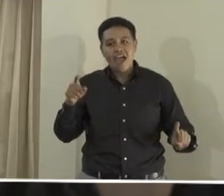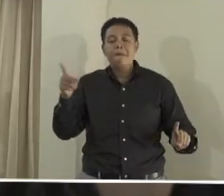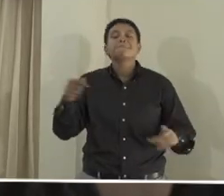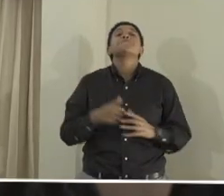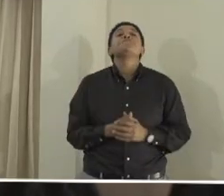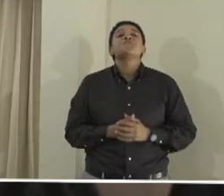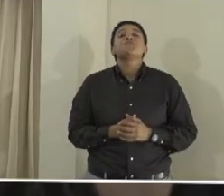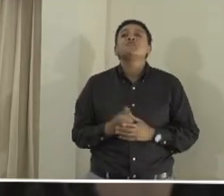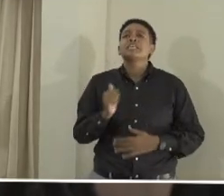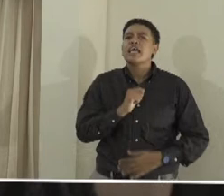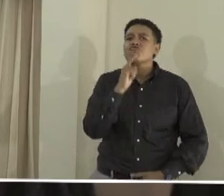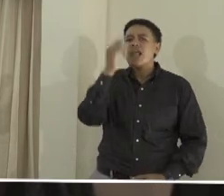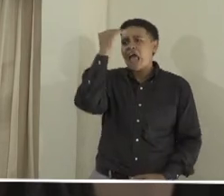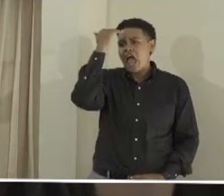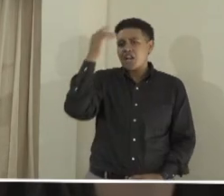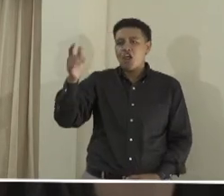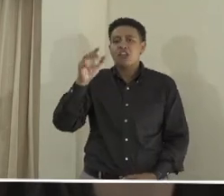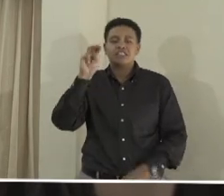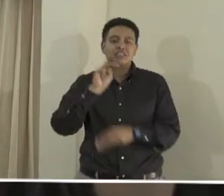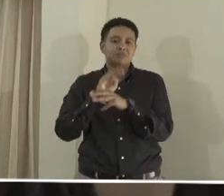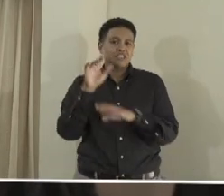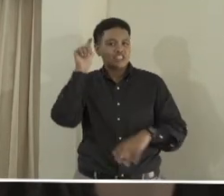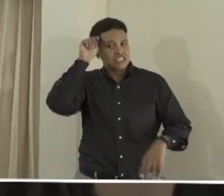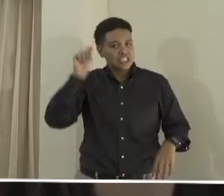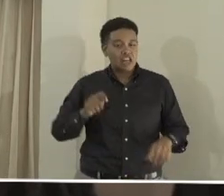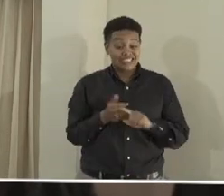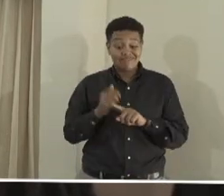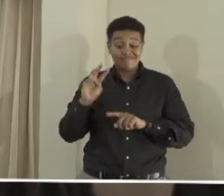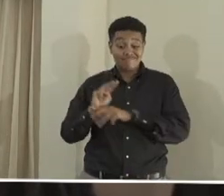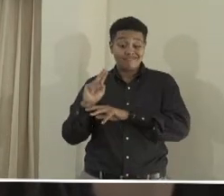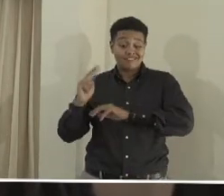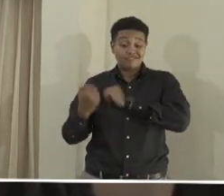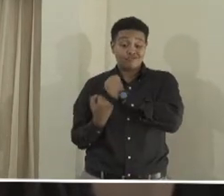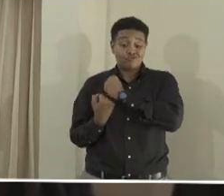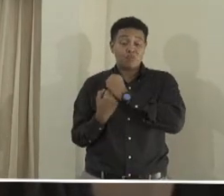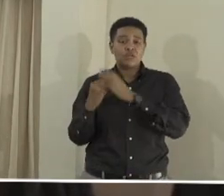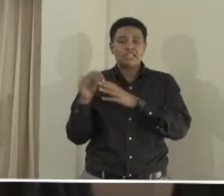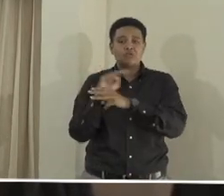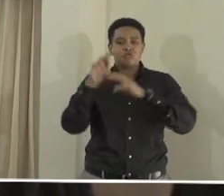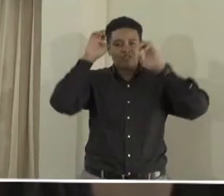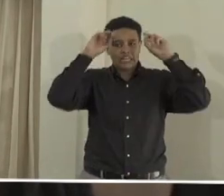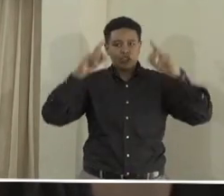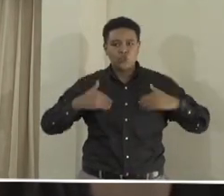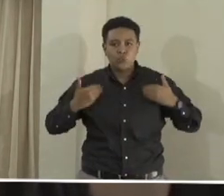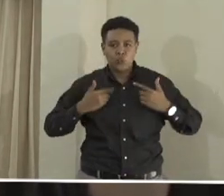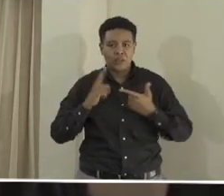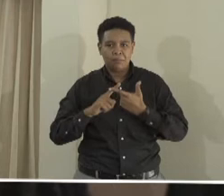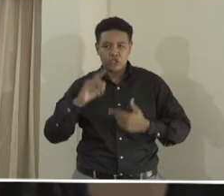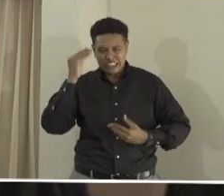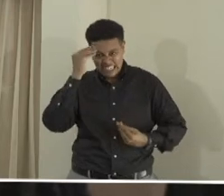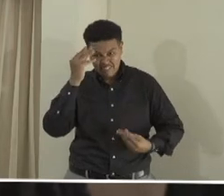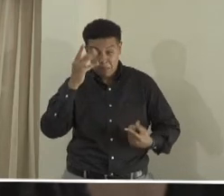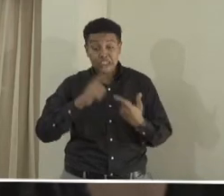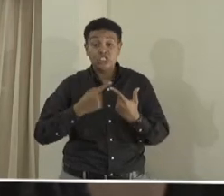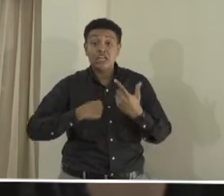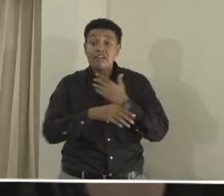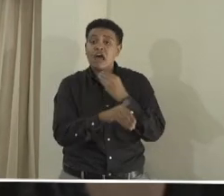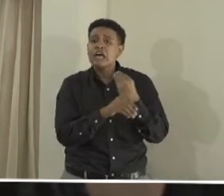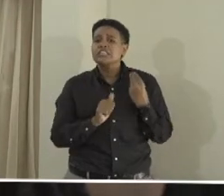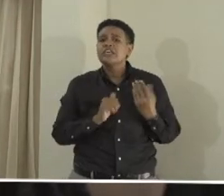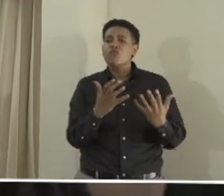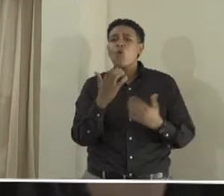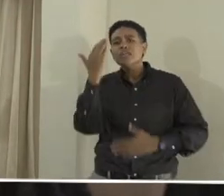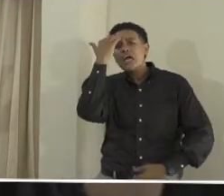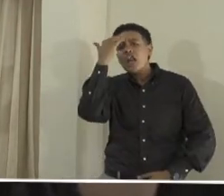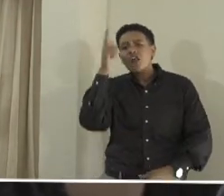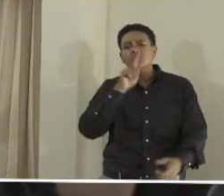So I acknowledge Minister Terry Long, Minister of State in the Ministry of Education, Youth and Information. I also want to